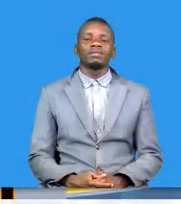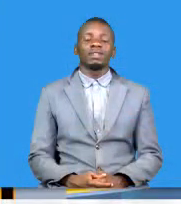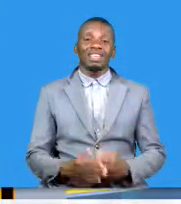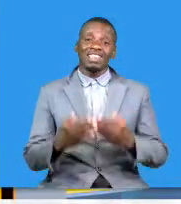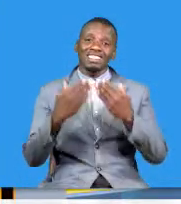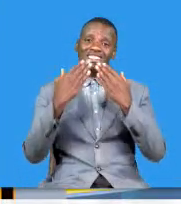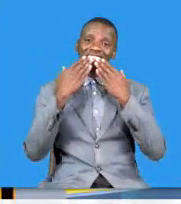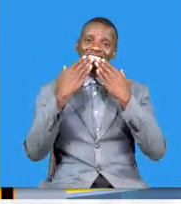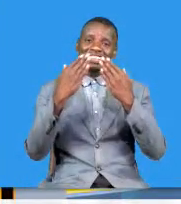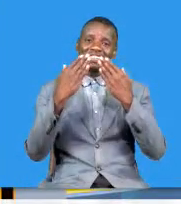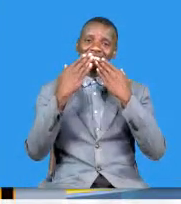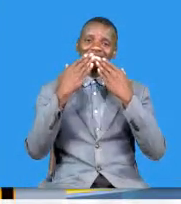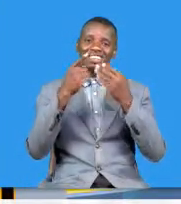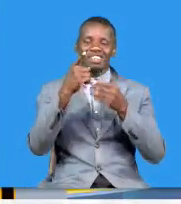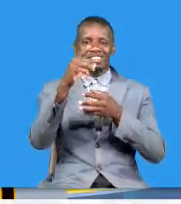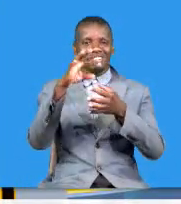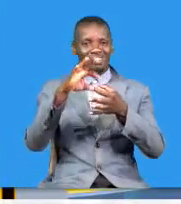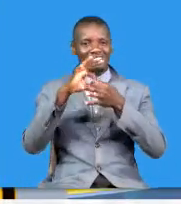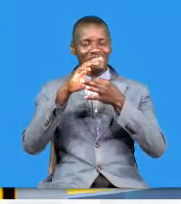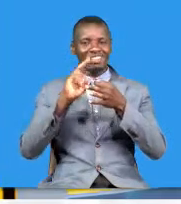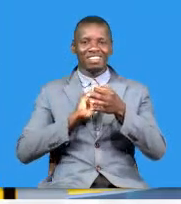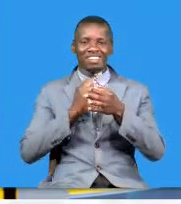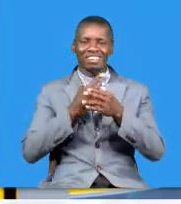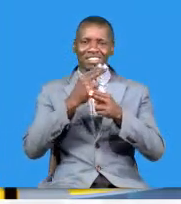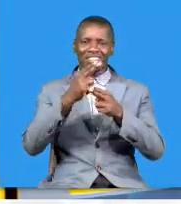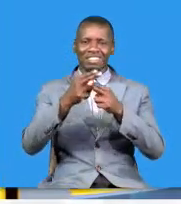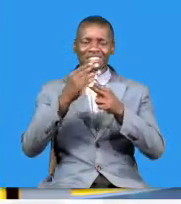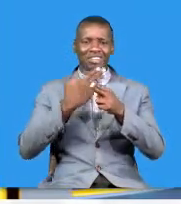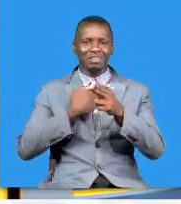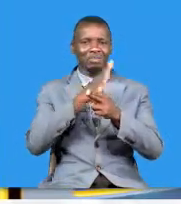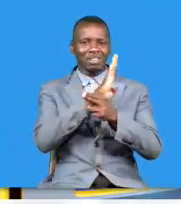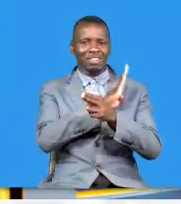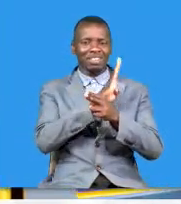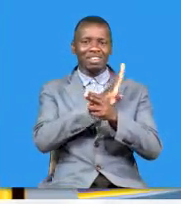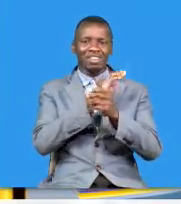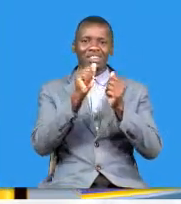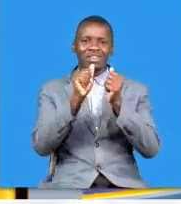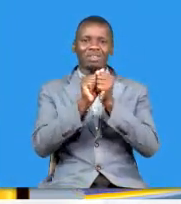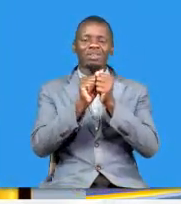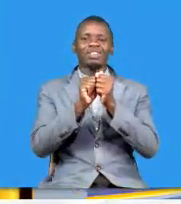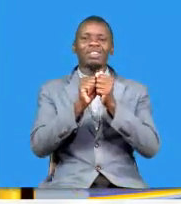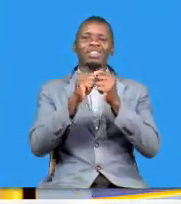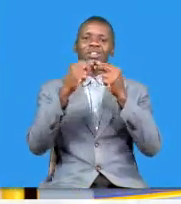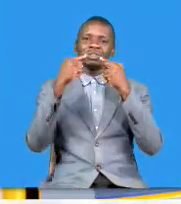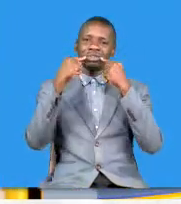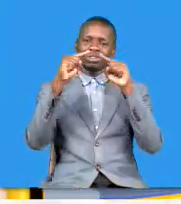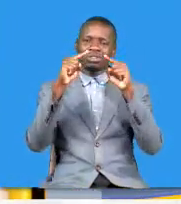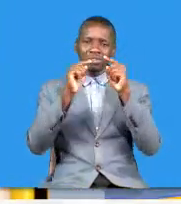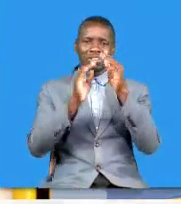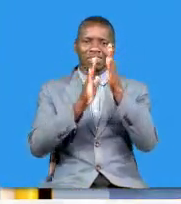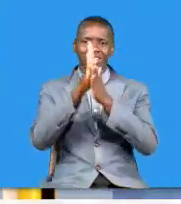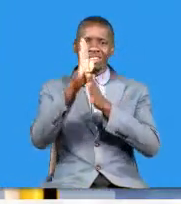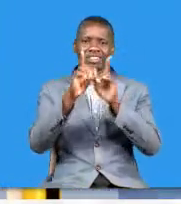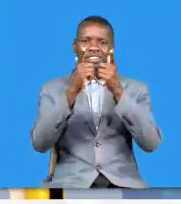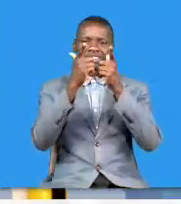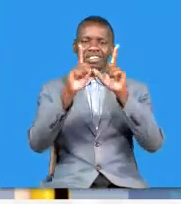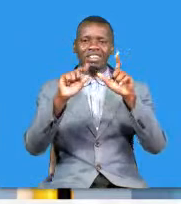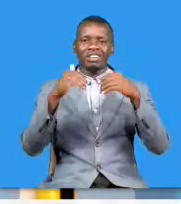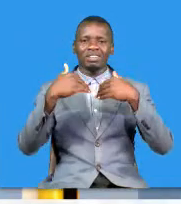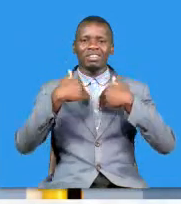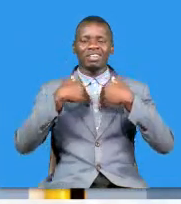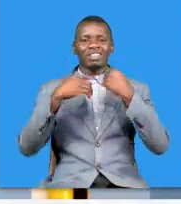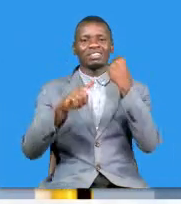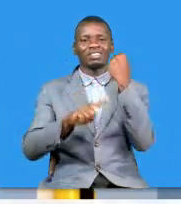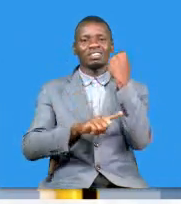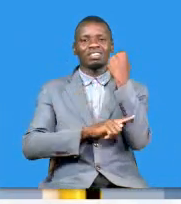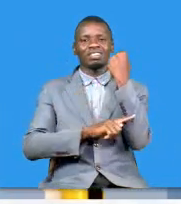Thank you so much for joining us. I'm Bright Sinkozi with the details. My sign language interpreter is George